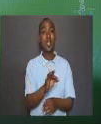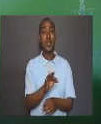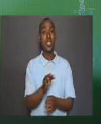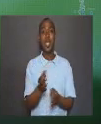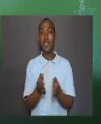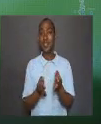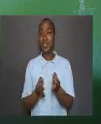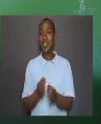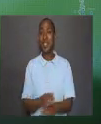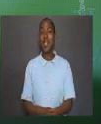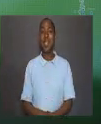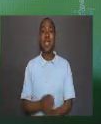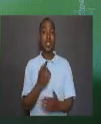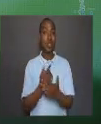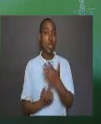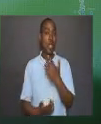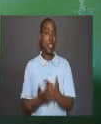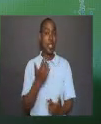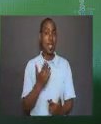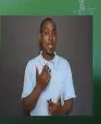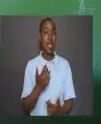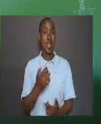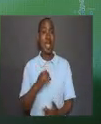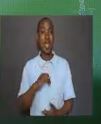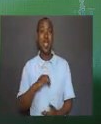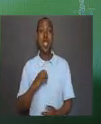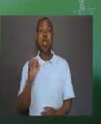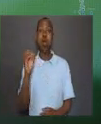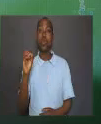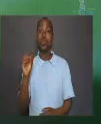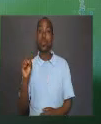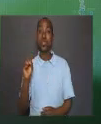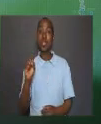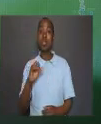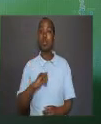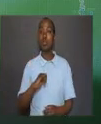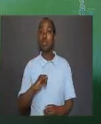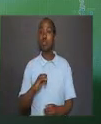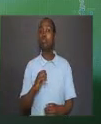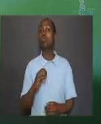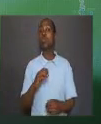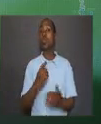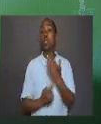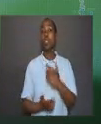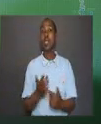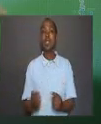plant cells and discussed how they are related to osmosis.